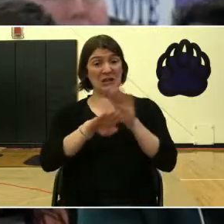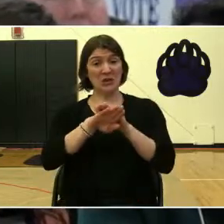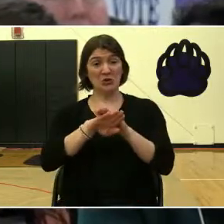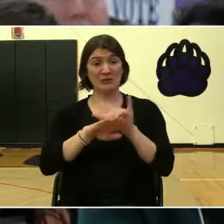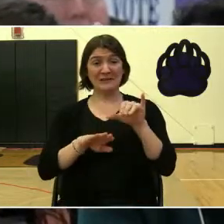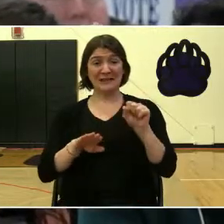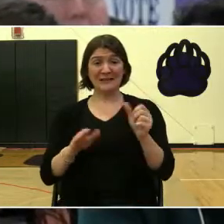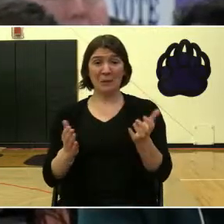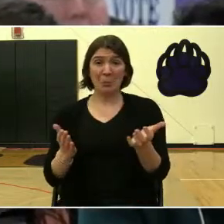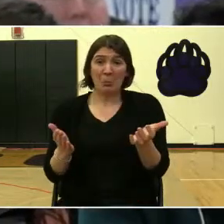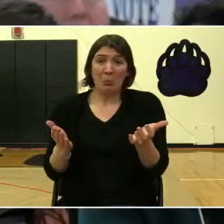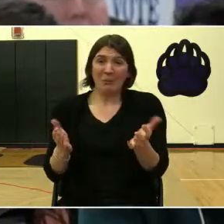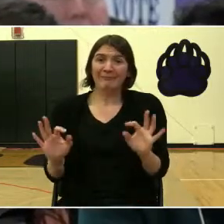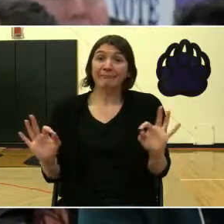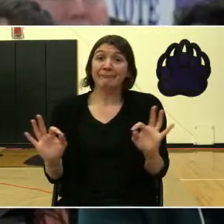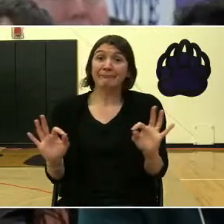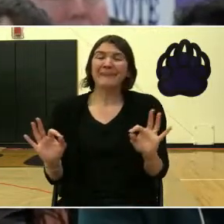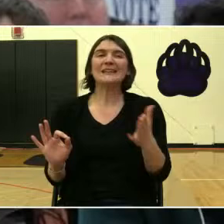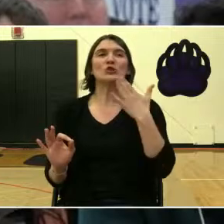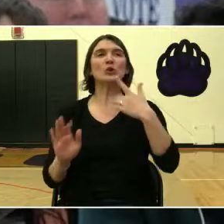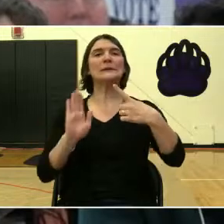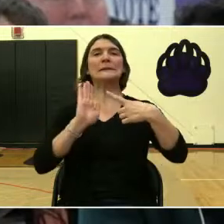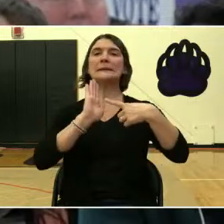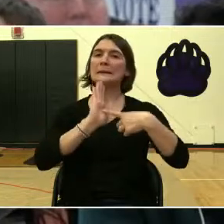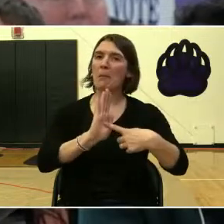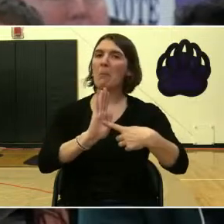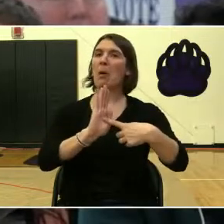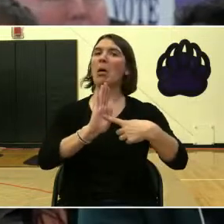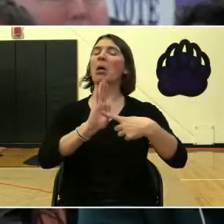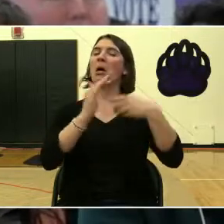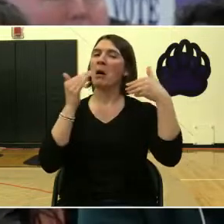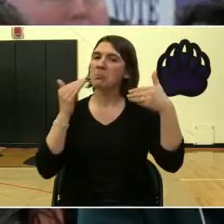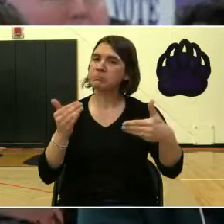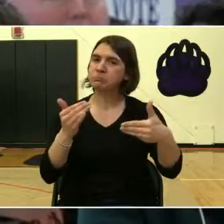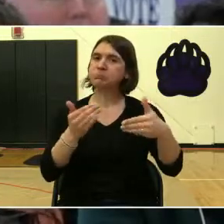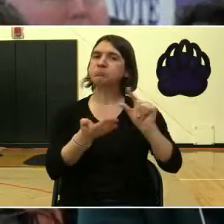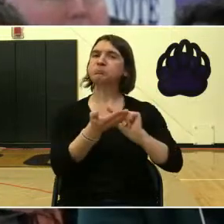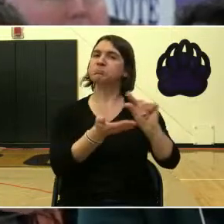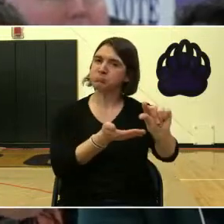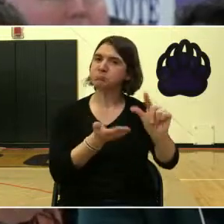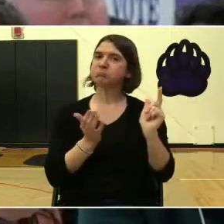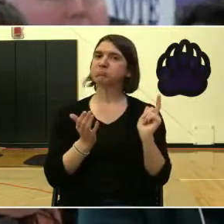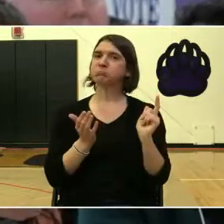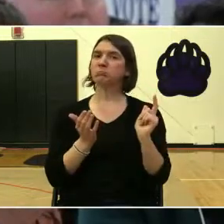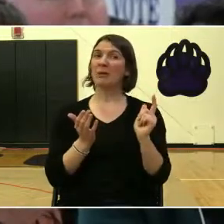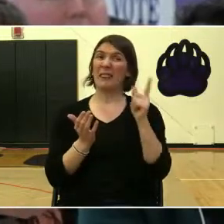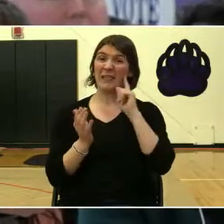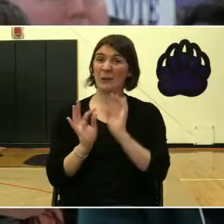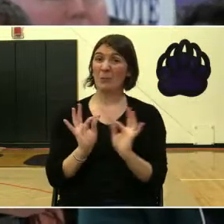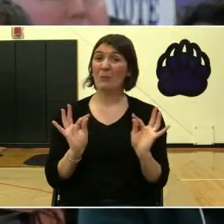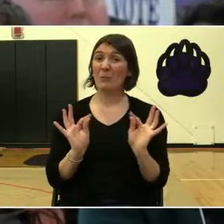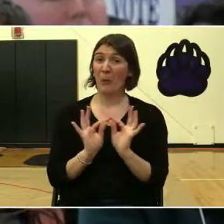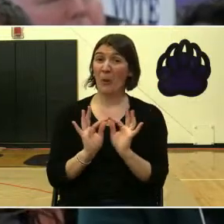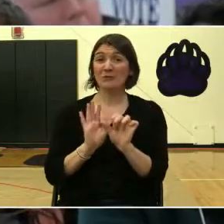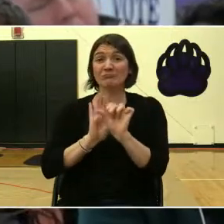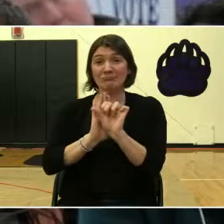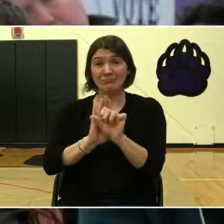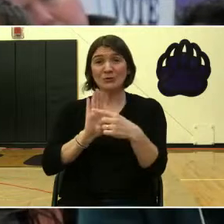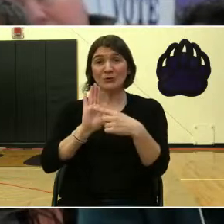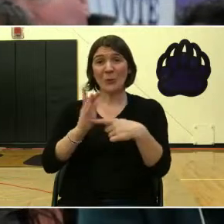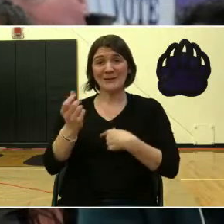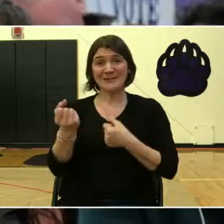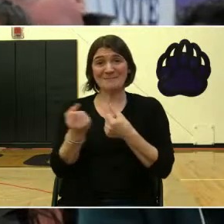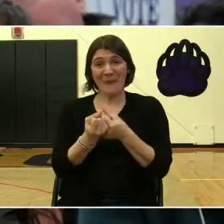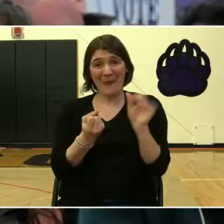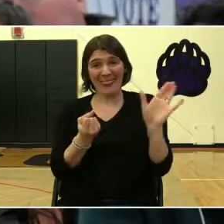is truly just a symbolic amount in this situation but I think it's a very important symbol